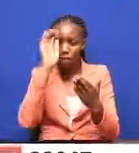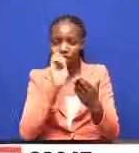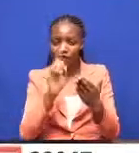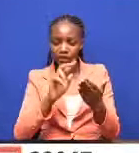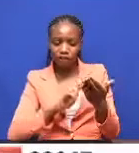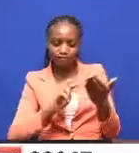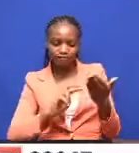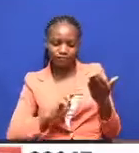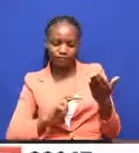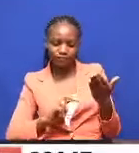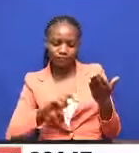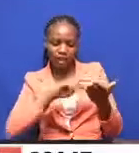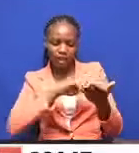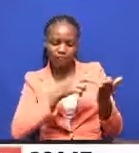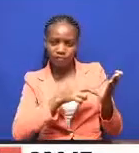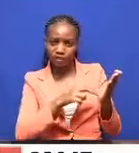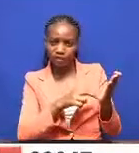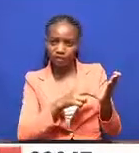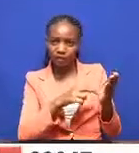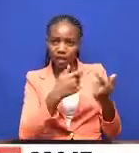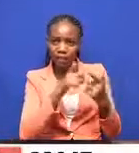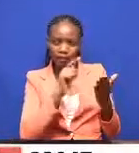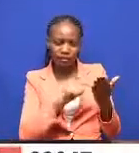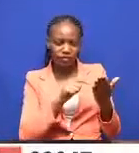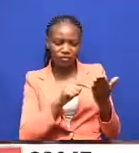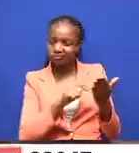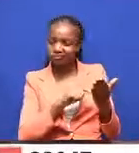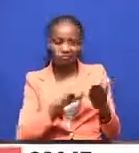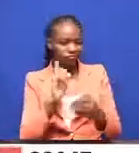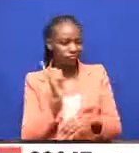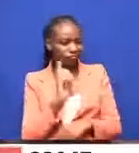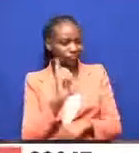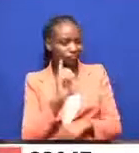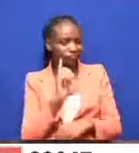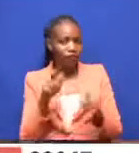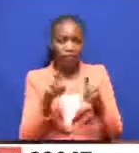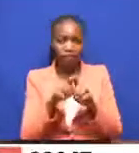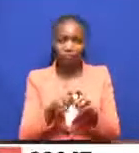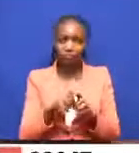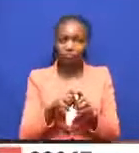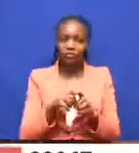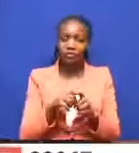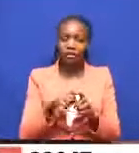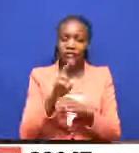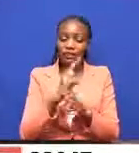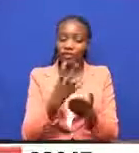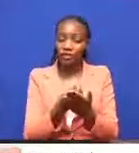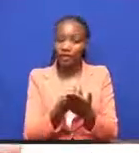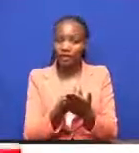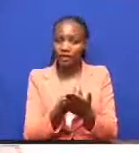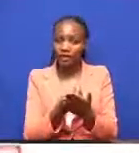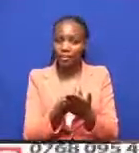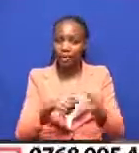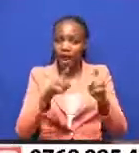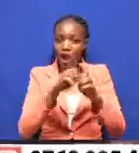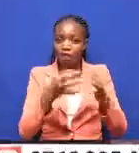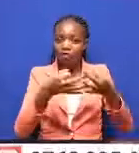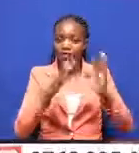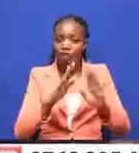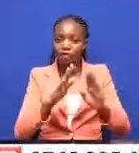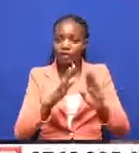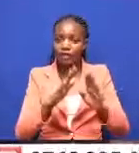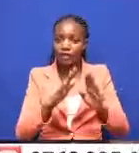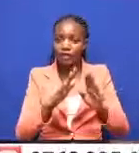also boreholes. But these ones are ambiguous, with an ambiguous figure. And then your officers, Governor,